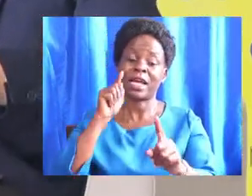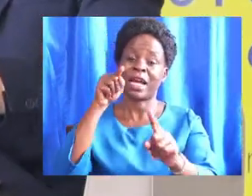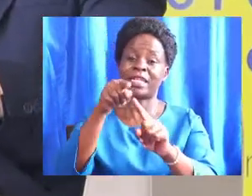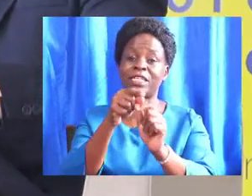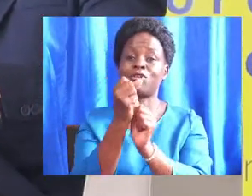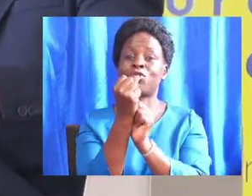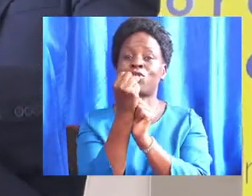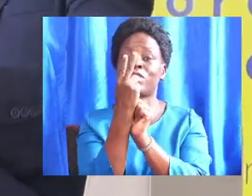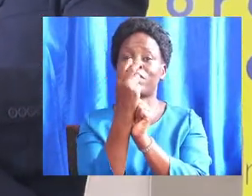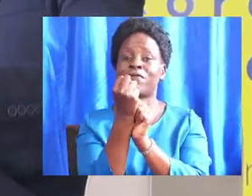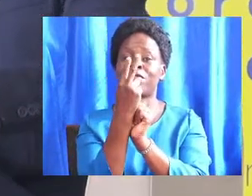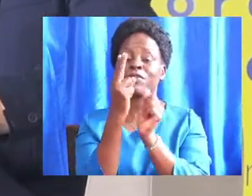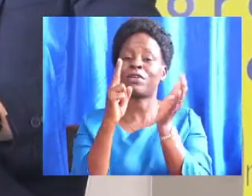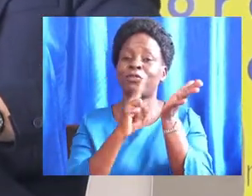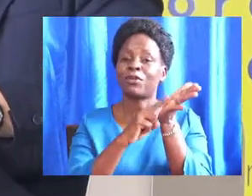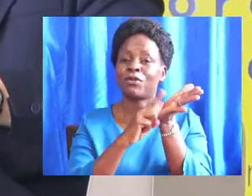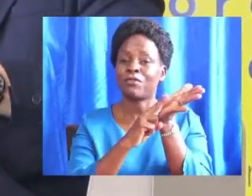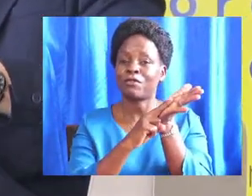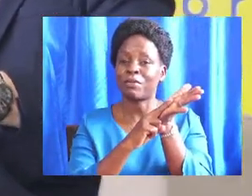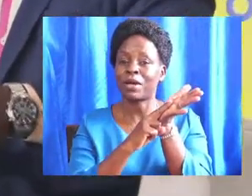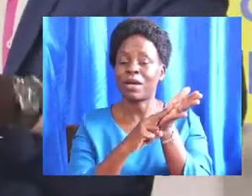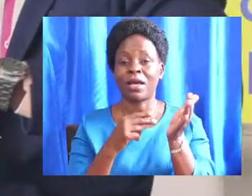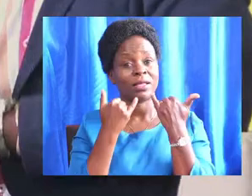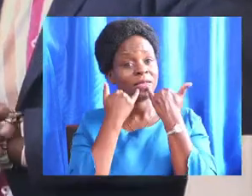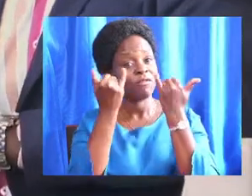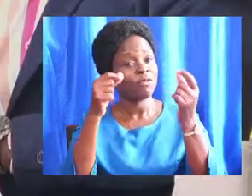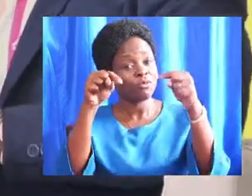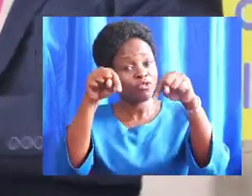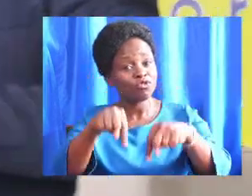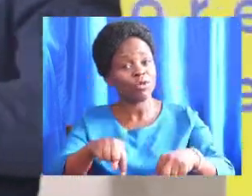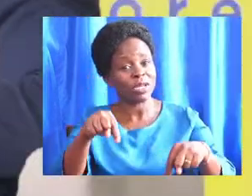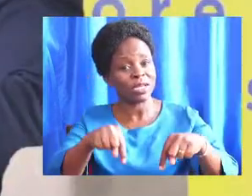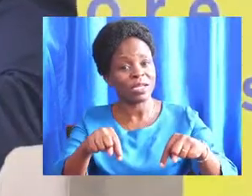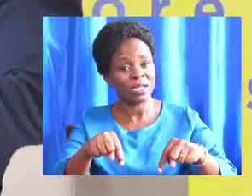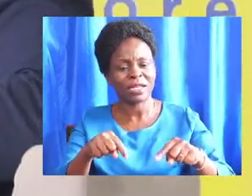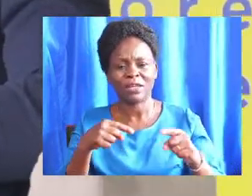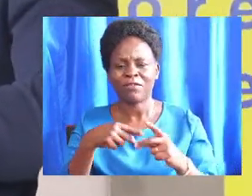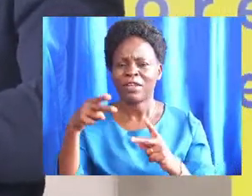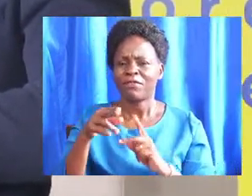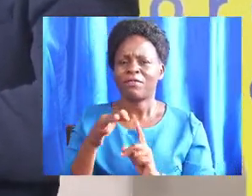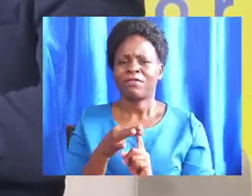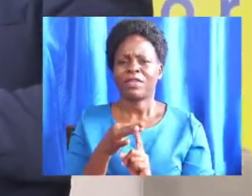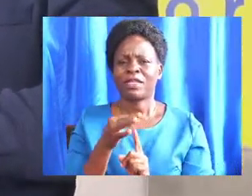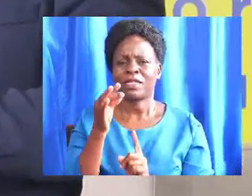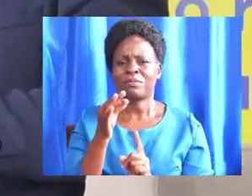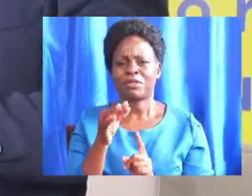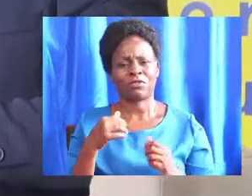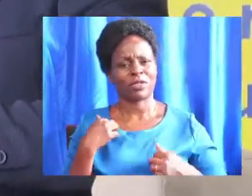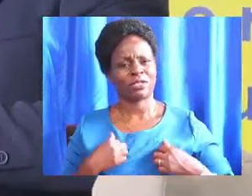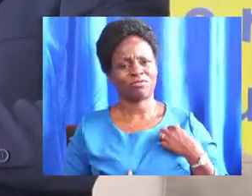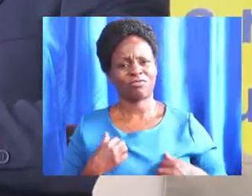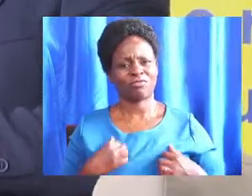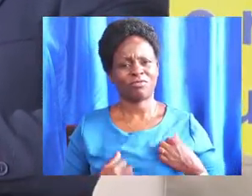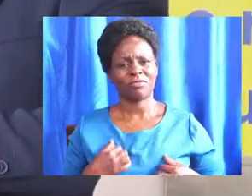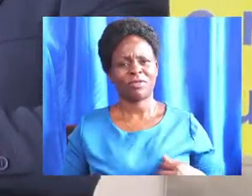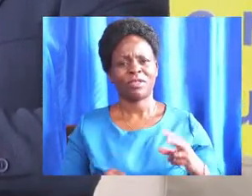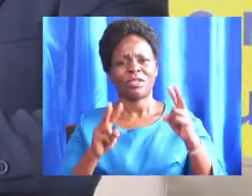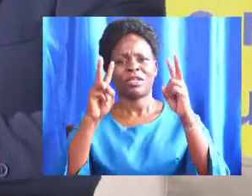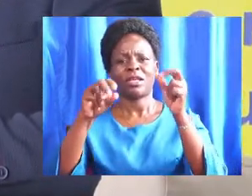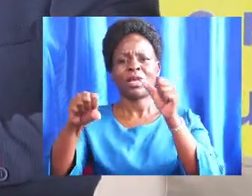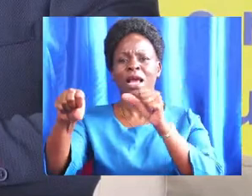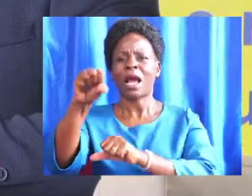up to the 12th of November. Like I've told you, today is very, very special with an interesting topic